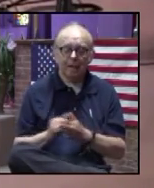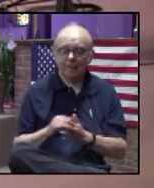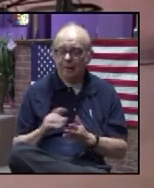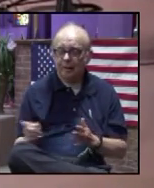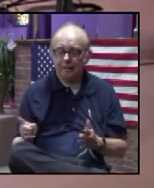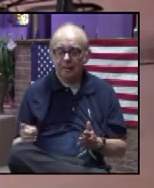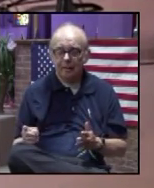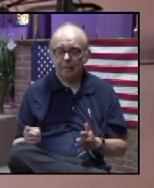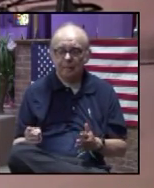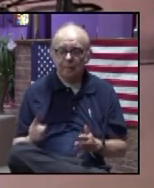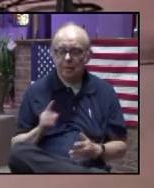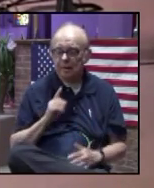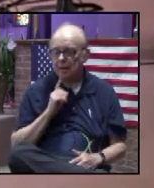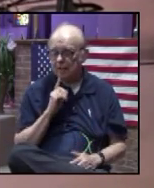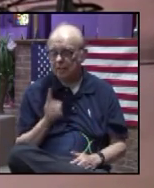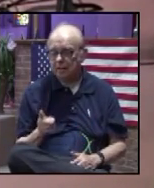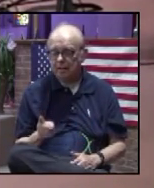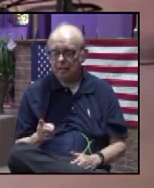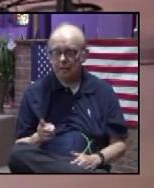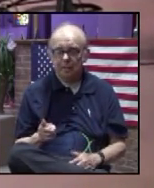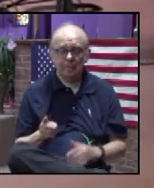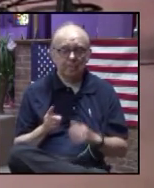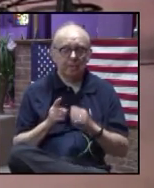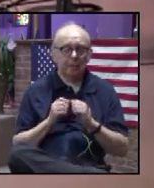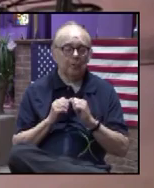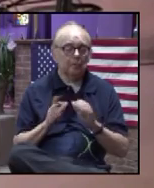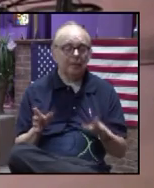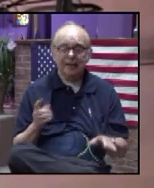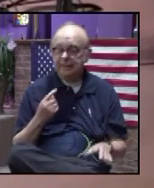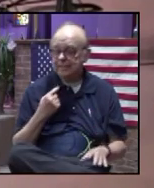They are so blessed that I am here.